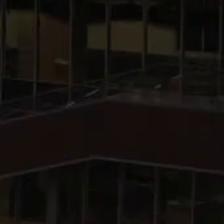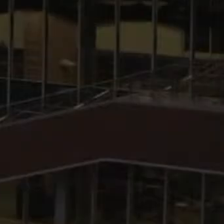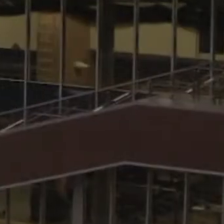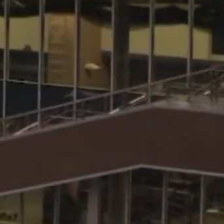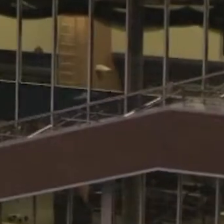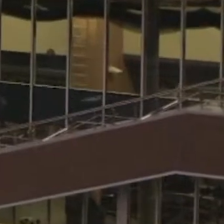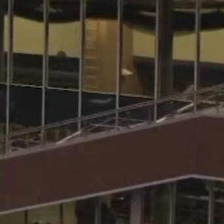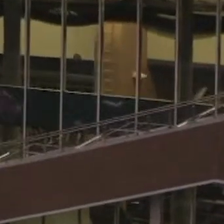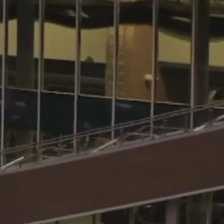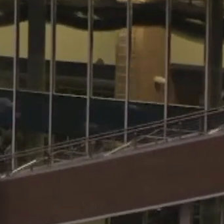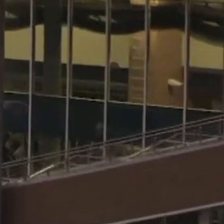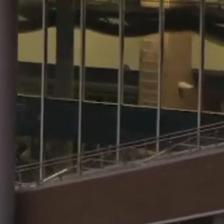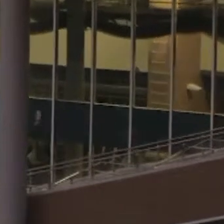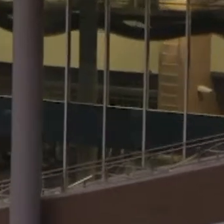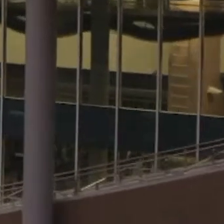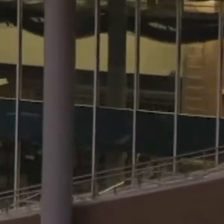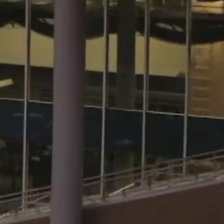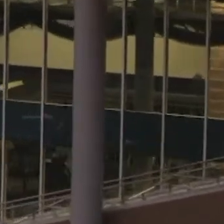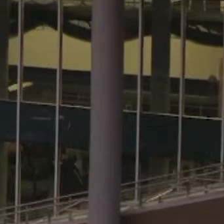heart disease.